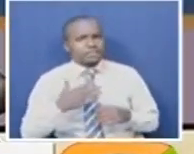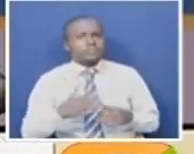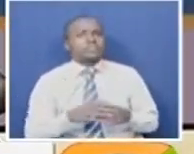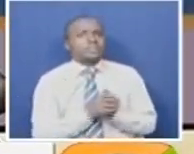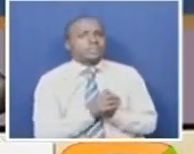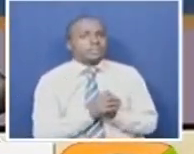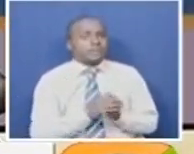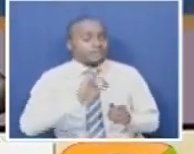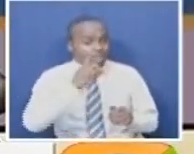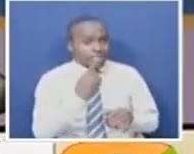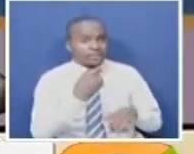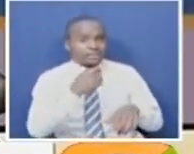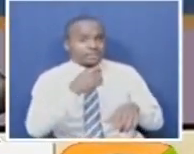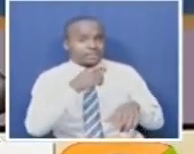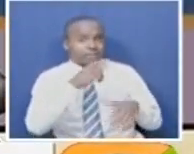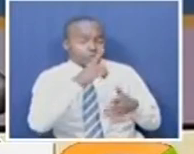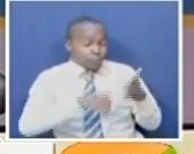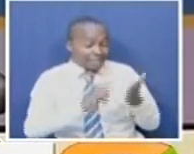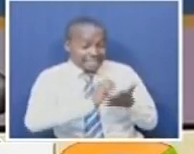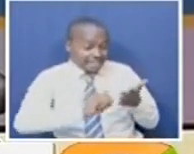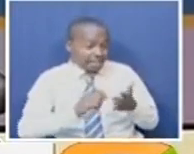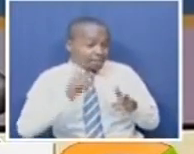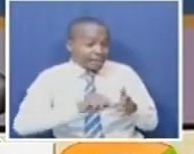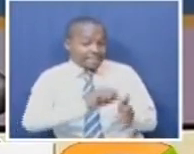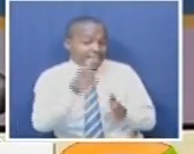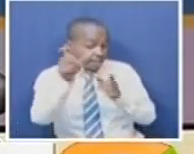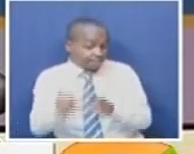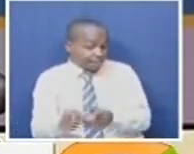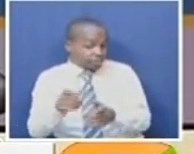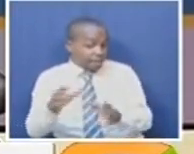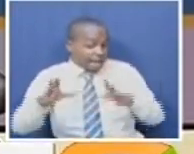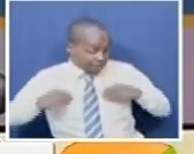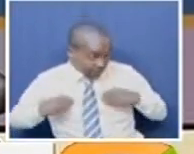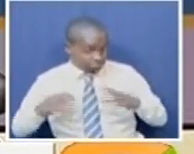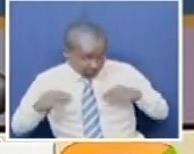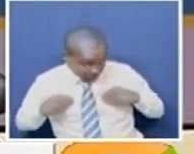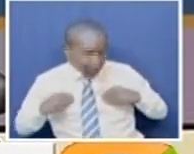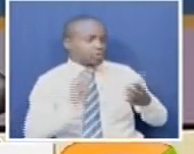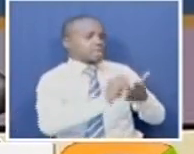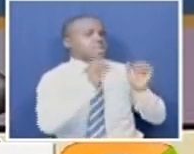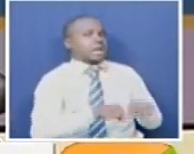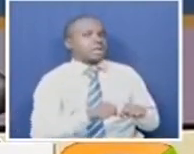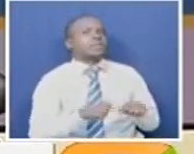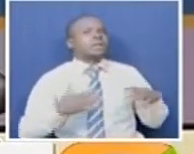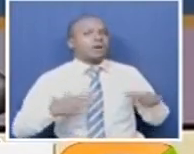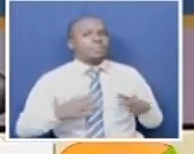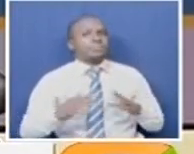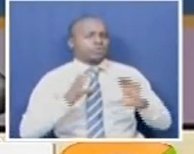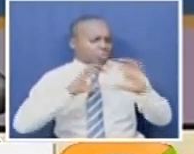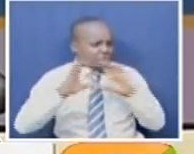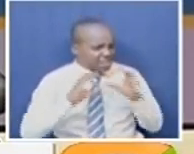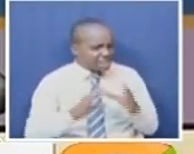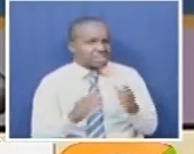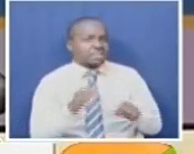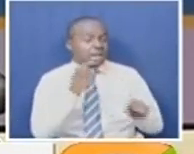all, what I write, I receive consent first. and yes, people do reach out to me. A lot of people